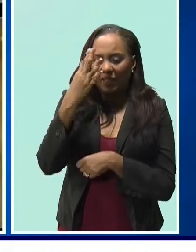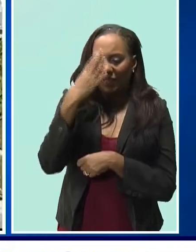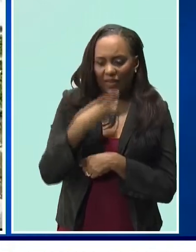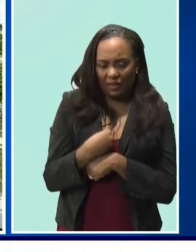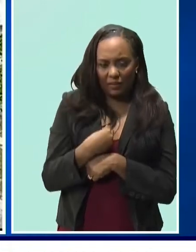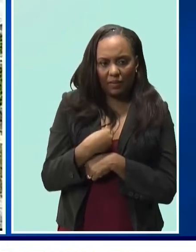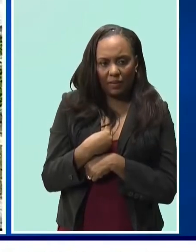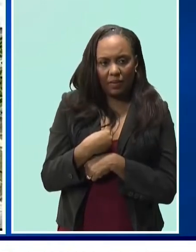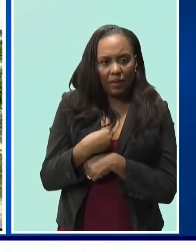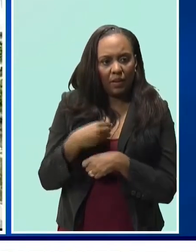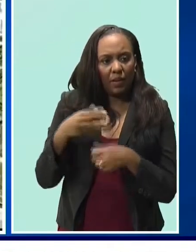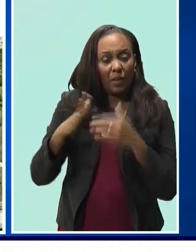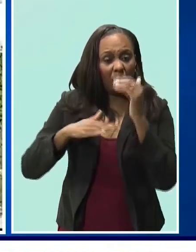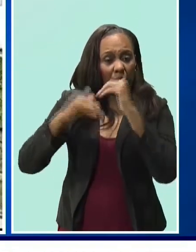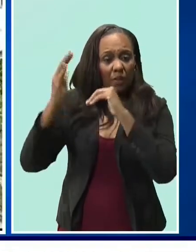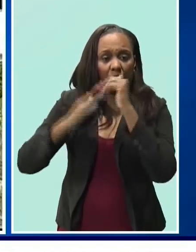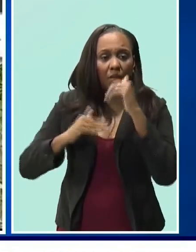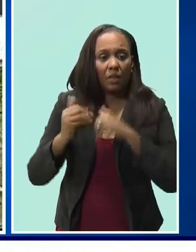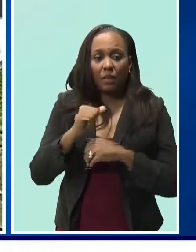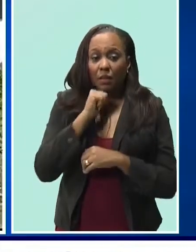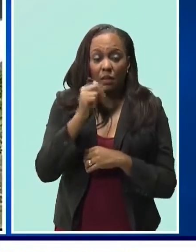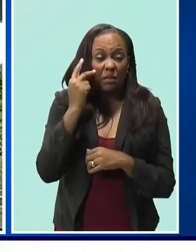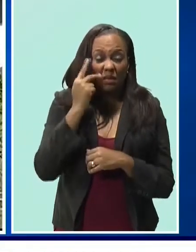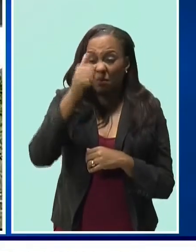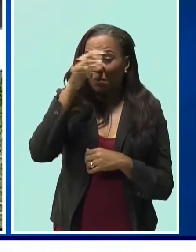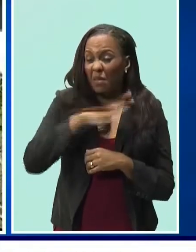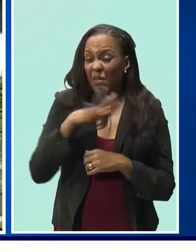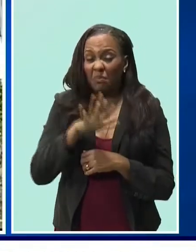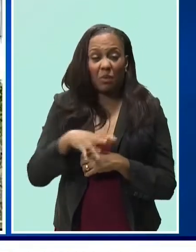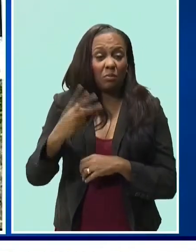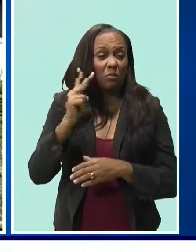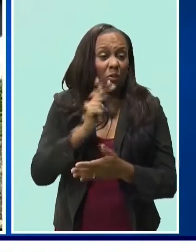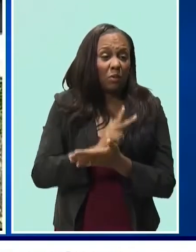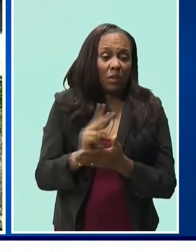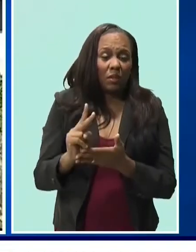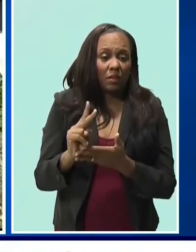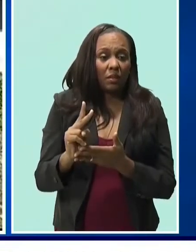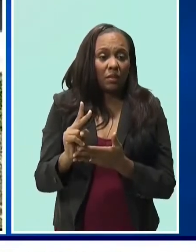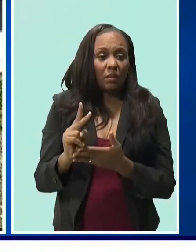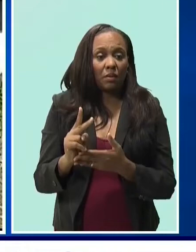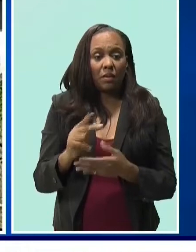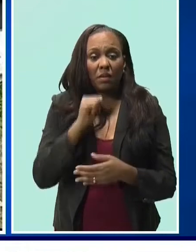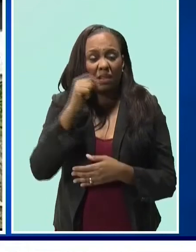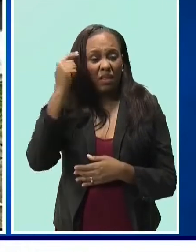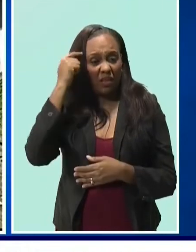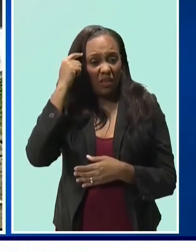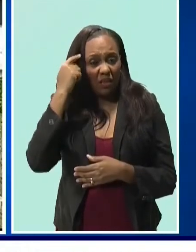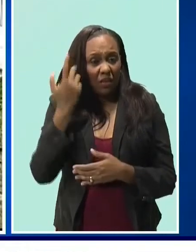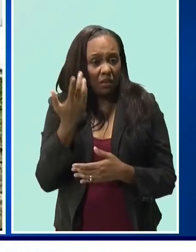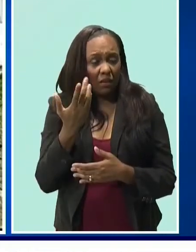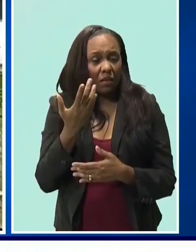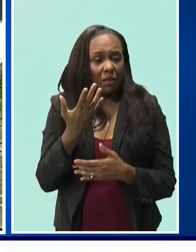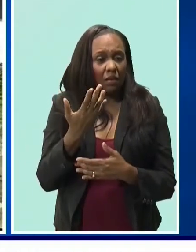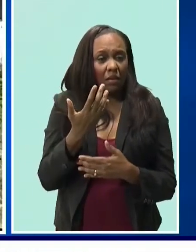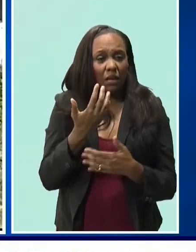in the abandoned building. They say they hadn't seen him in about 2 weeks. Police do not suspect foul play, but they are